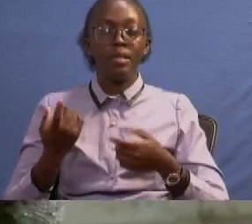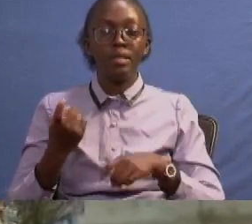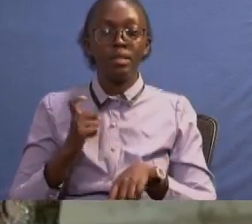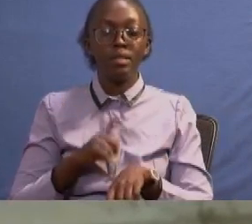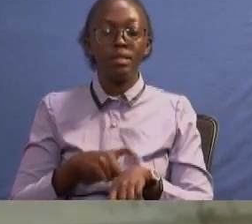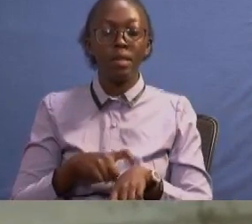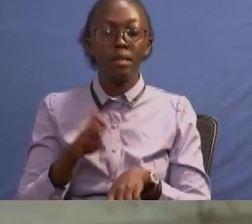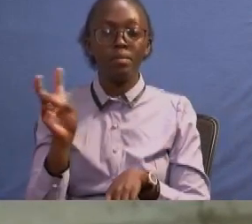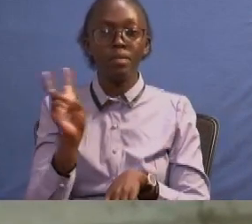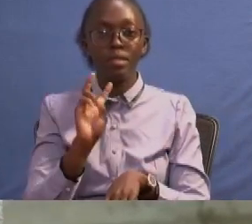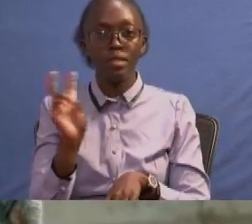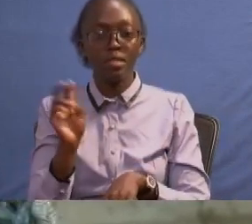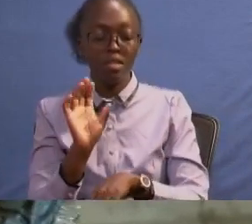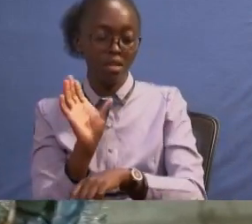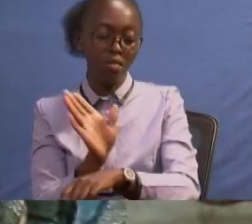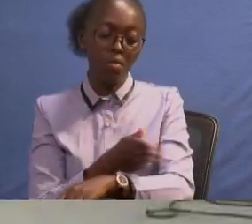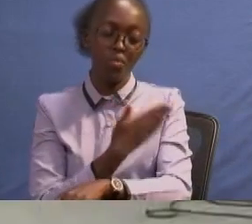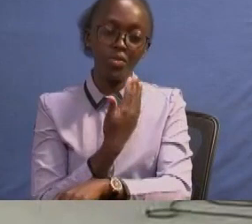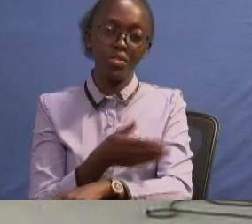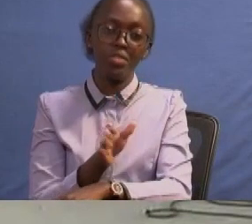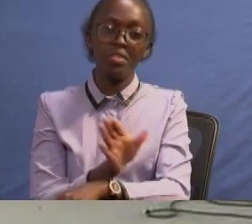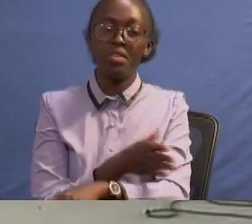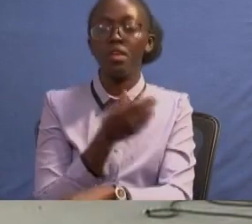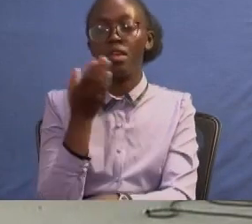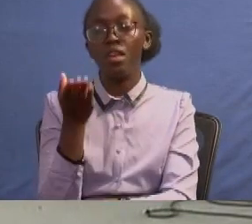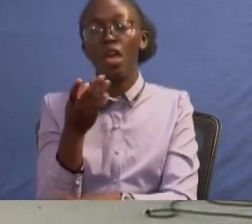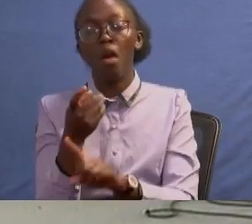the presentations that were here from our